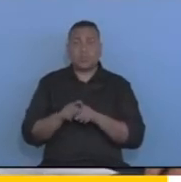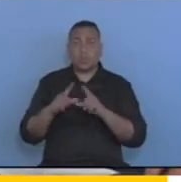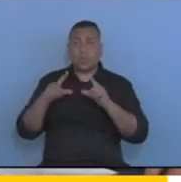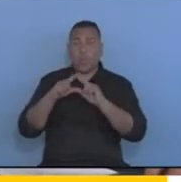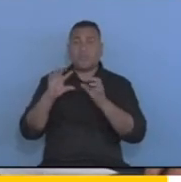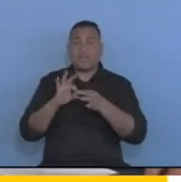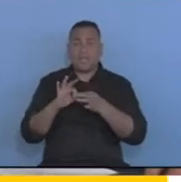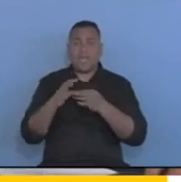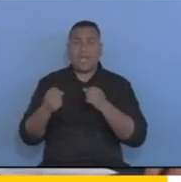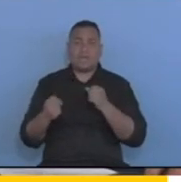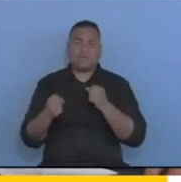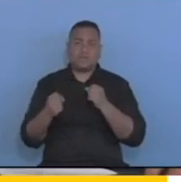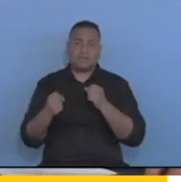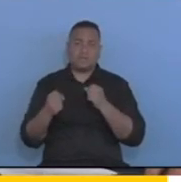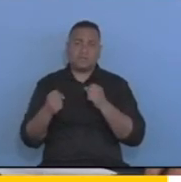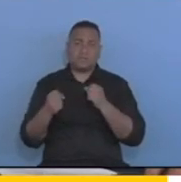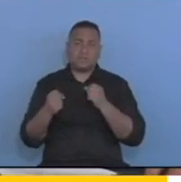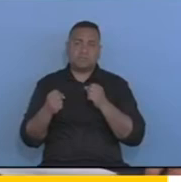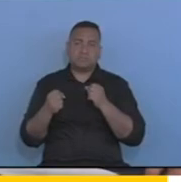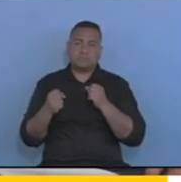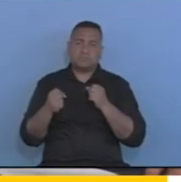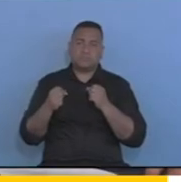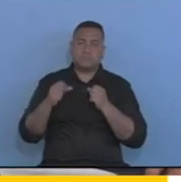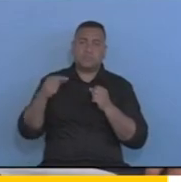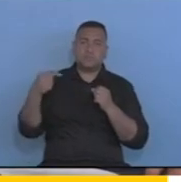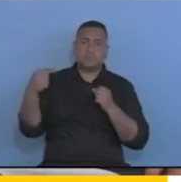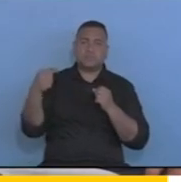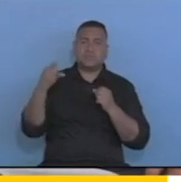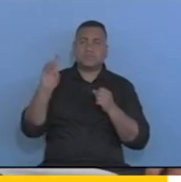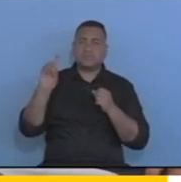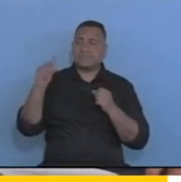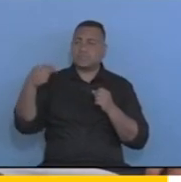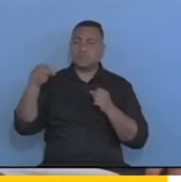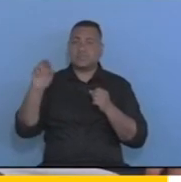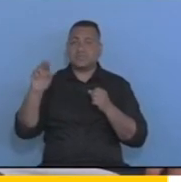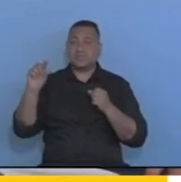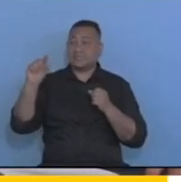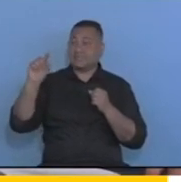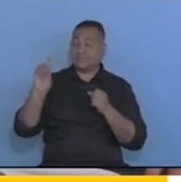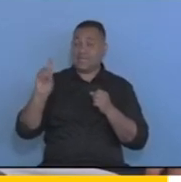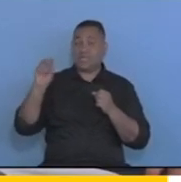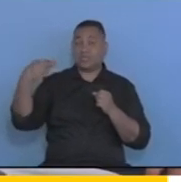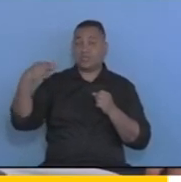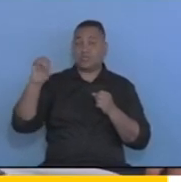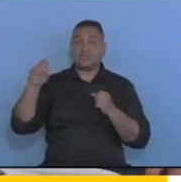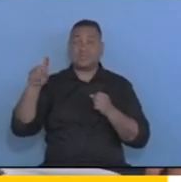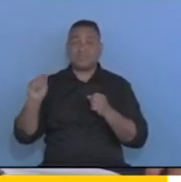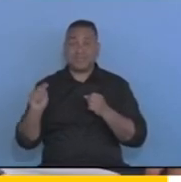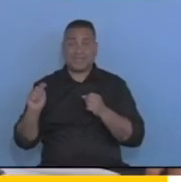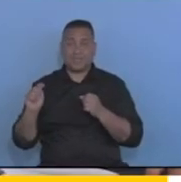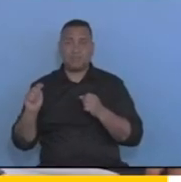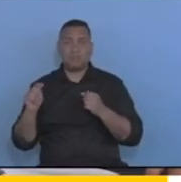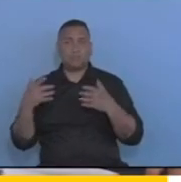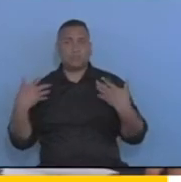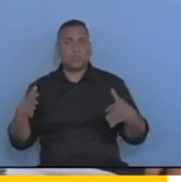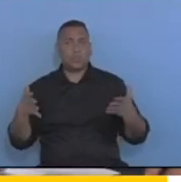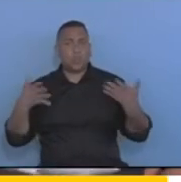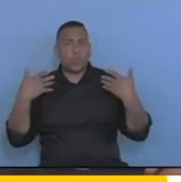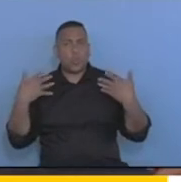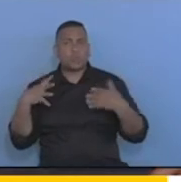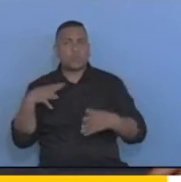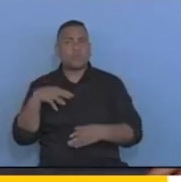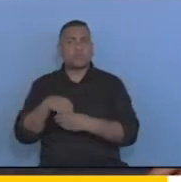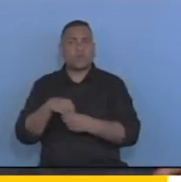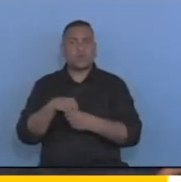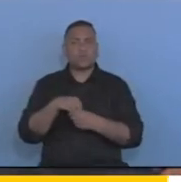even with the DHET, because there's this new slogan where it says it's cool to be a 21st century